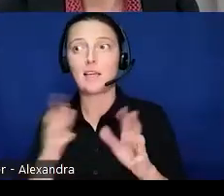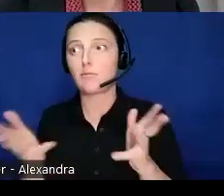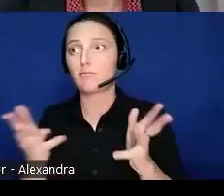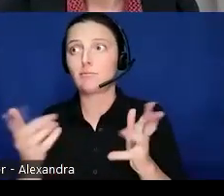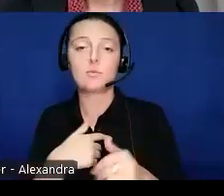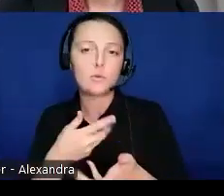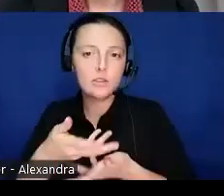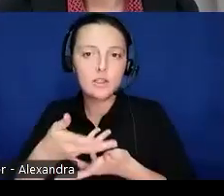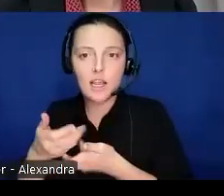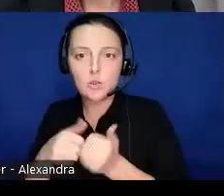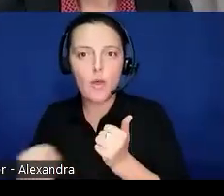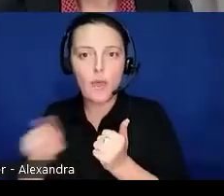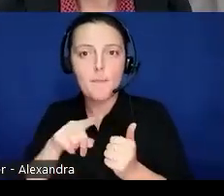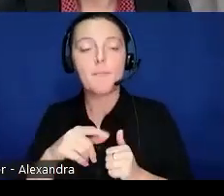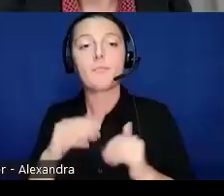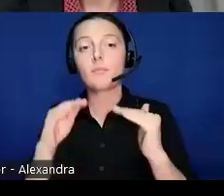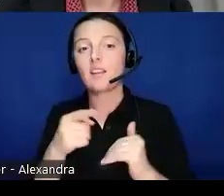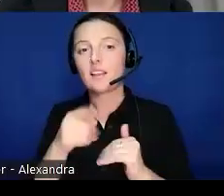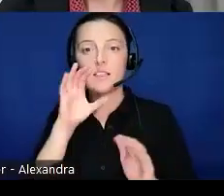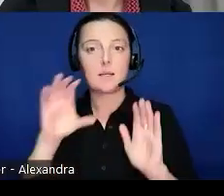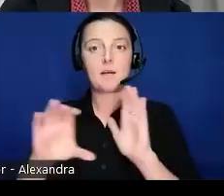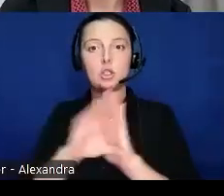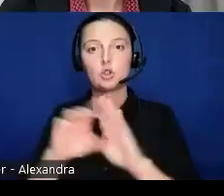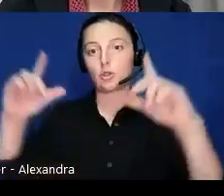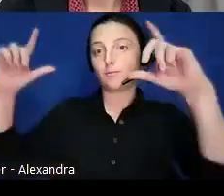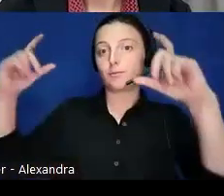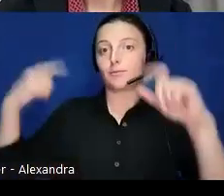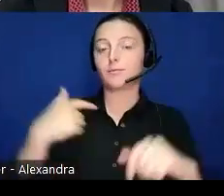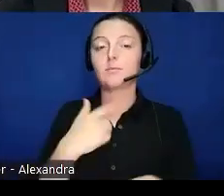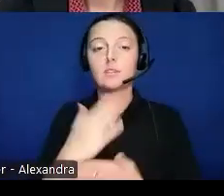of some of us doing outreach in our community in New Haven.